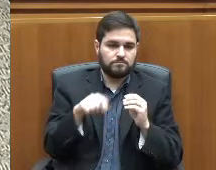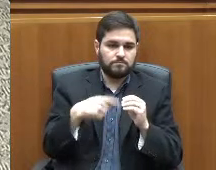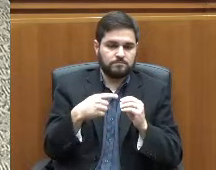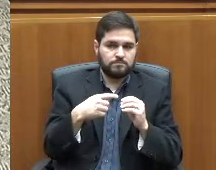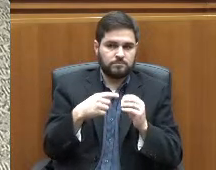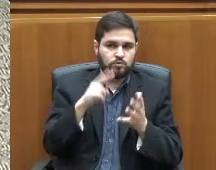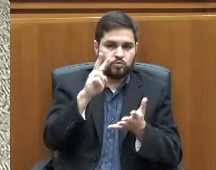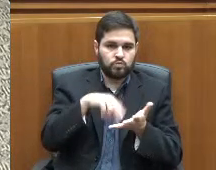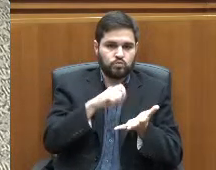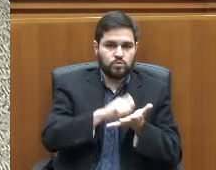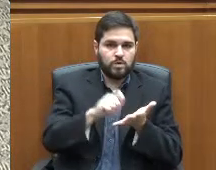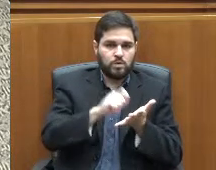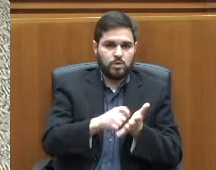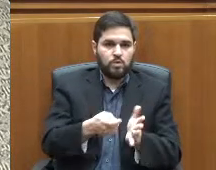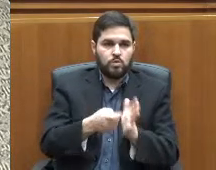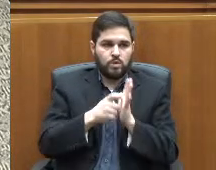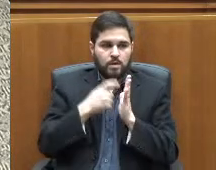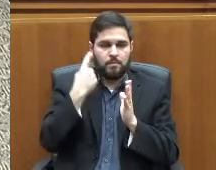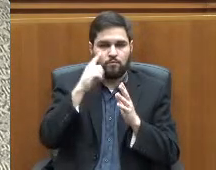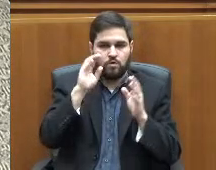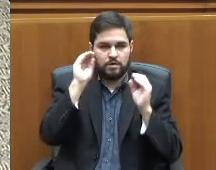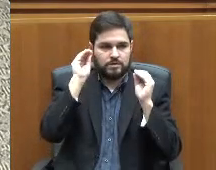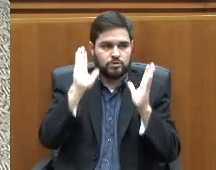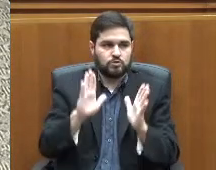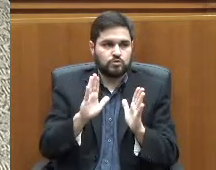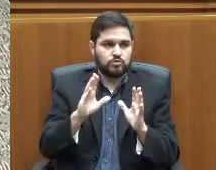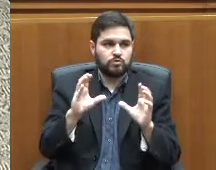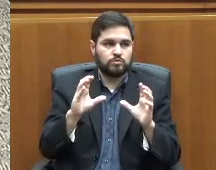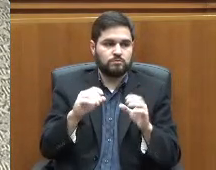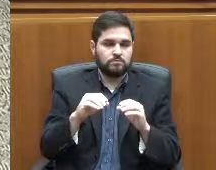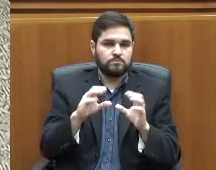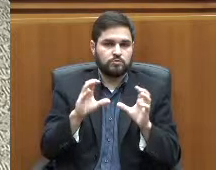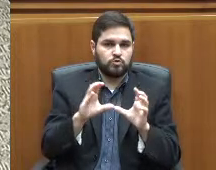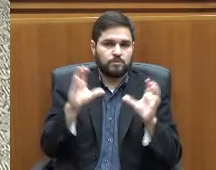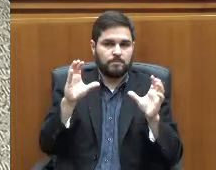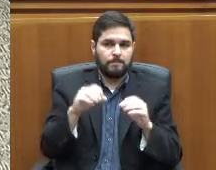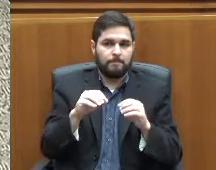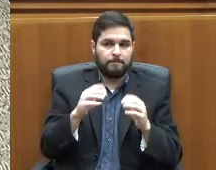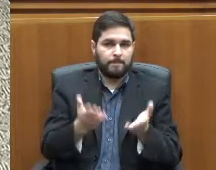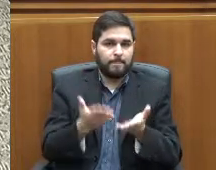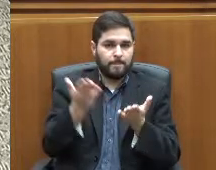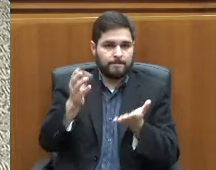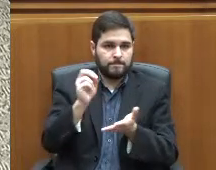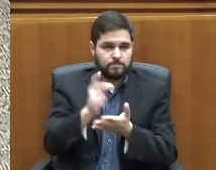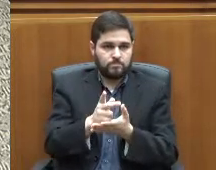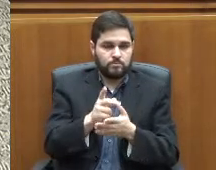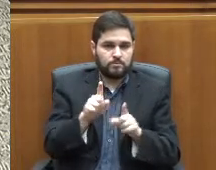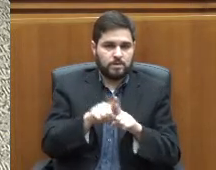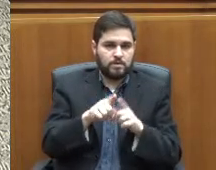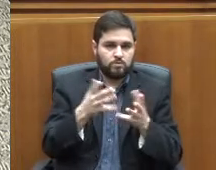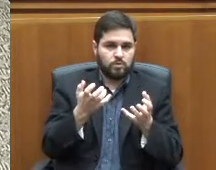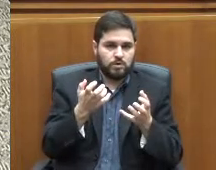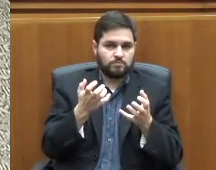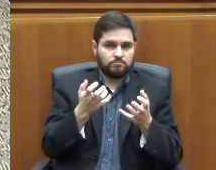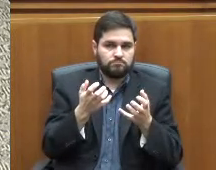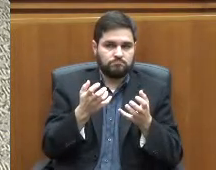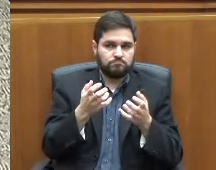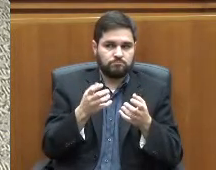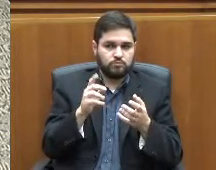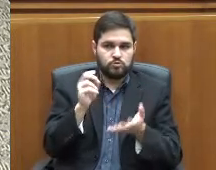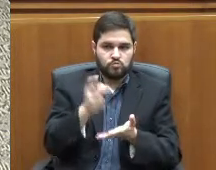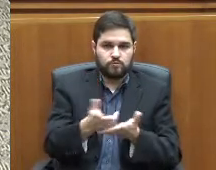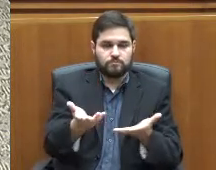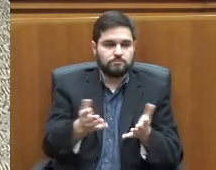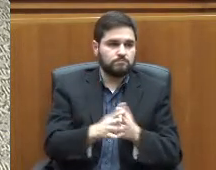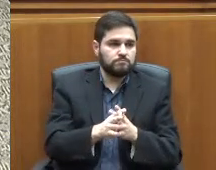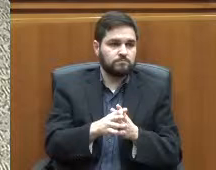regarding literacy requirements for educator credentials. Recommendation is to approve as notice of intent. Motion,